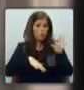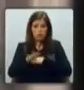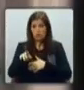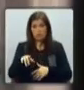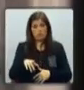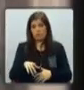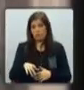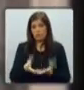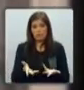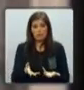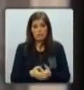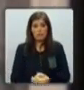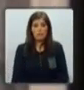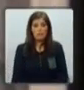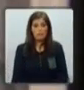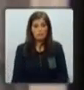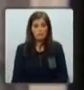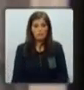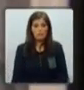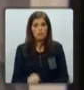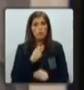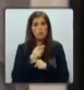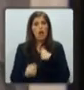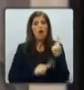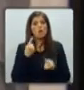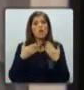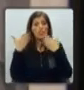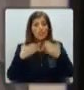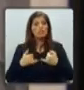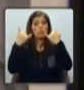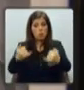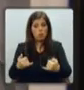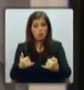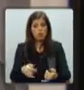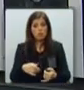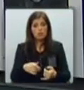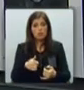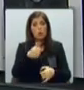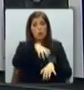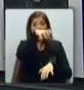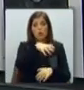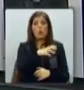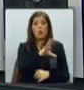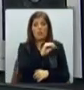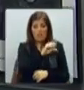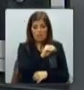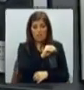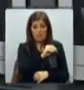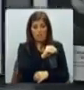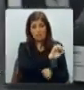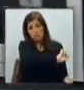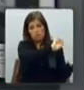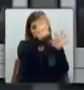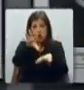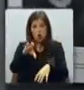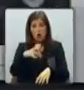impulsive, this few steps, because a few days later, this block number 10, the youngster block, was